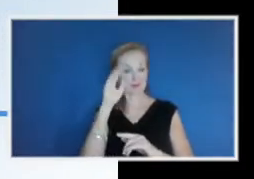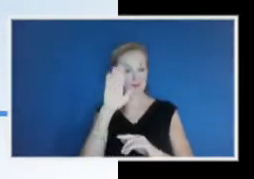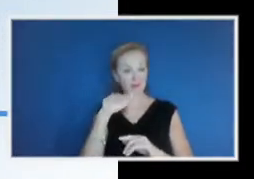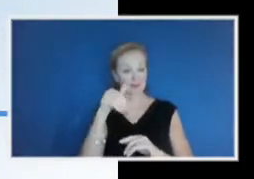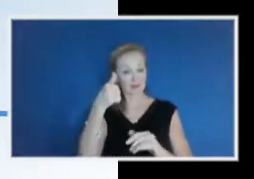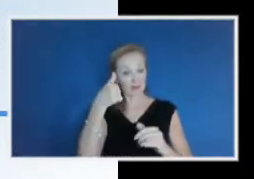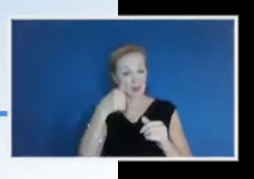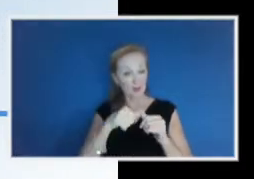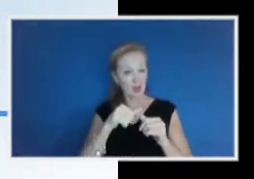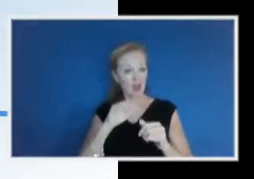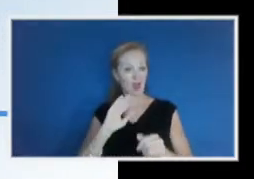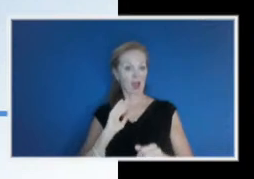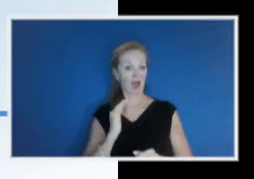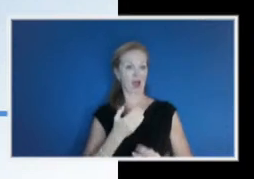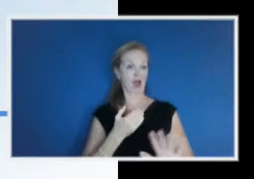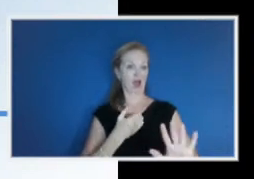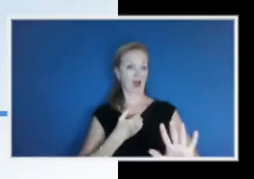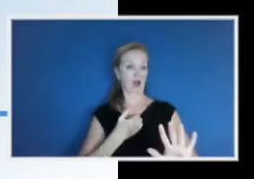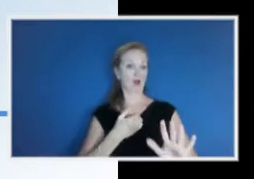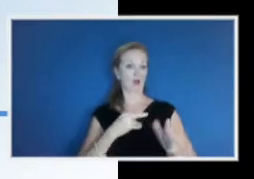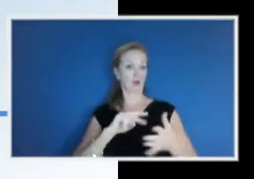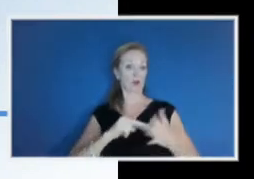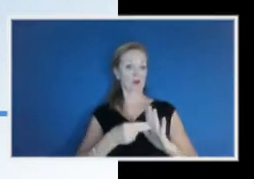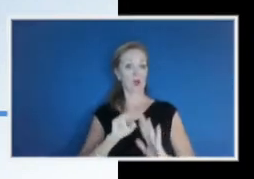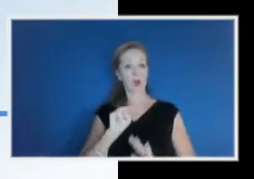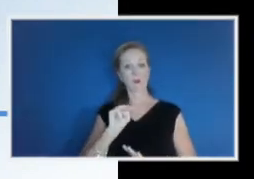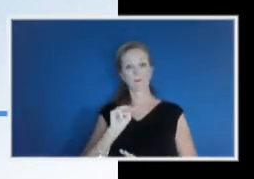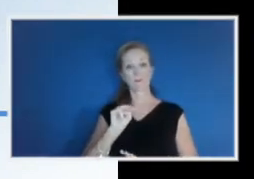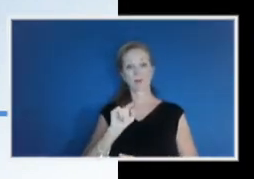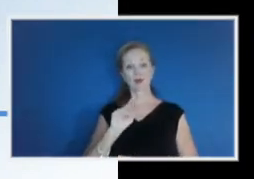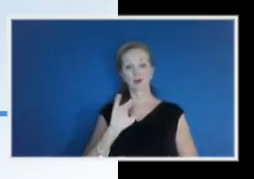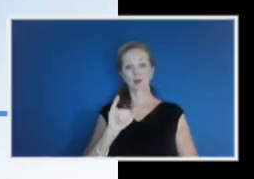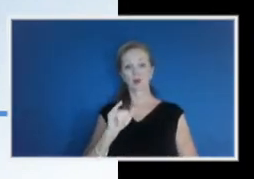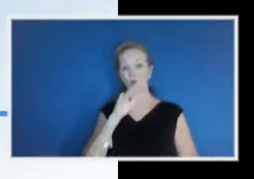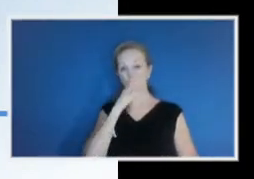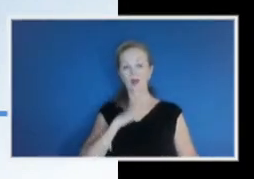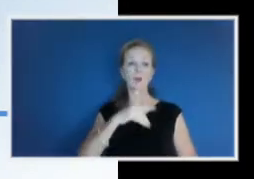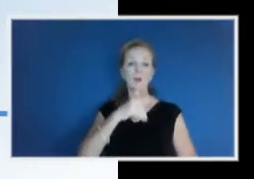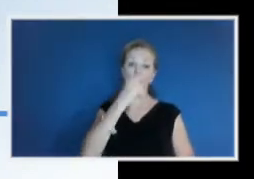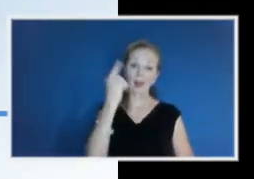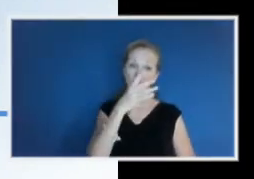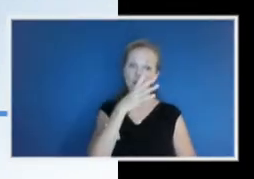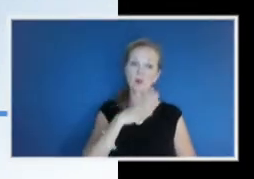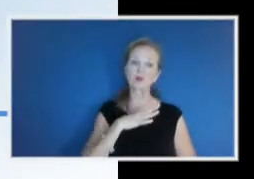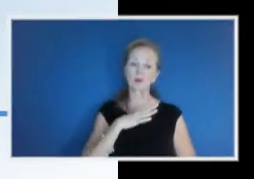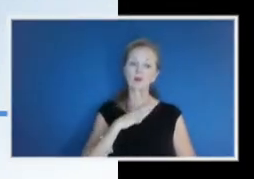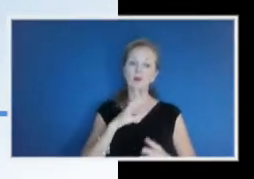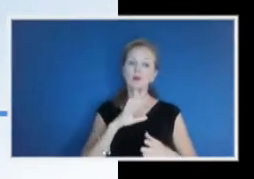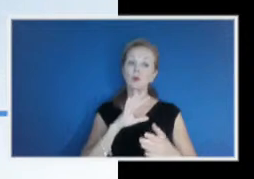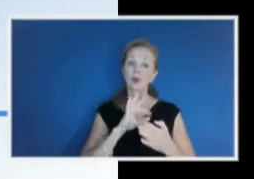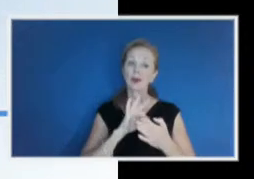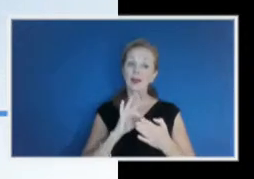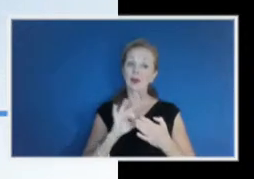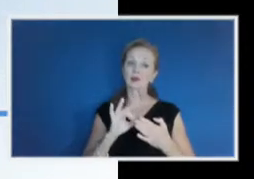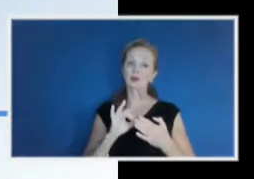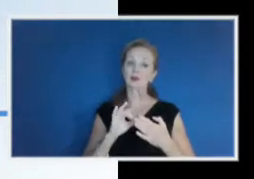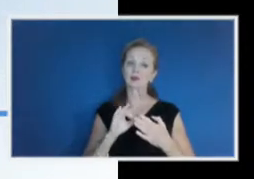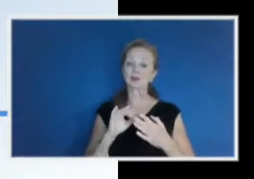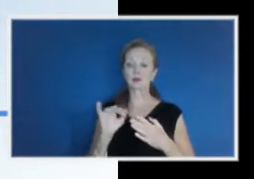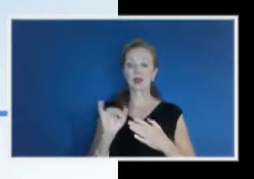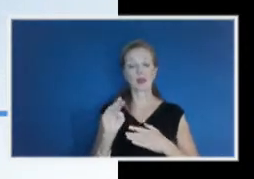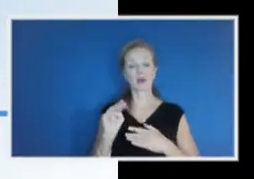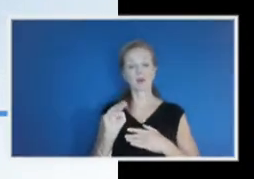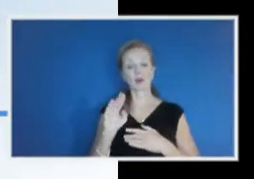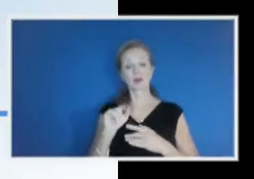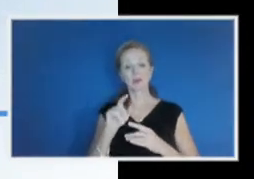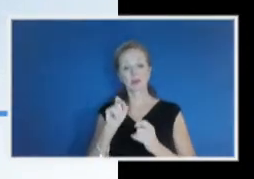purposes, minority women, so black women, were counted as minorities for their specific racial